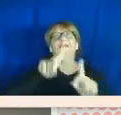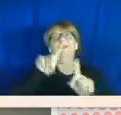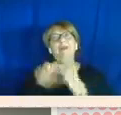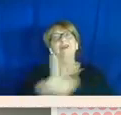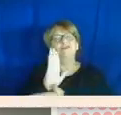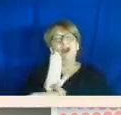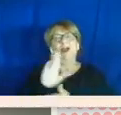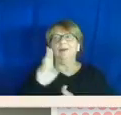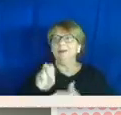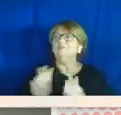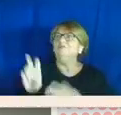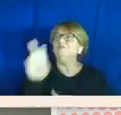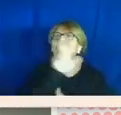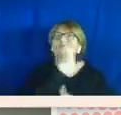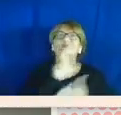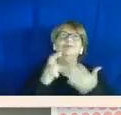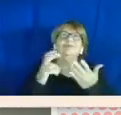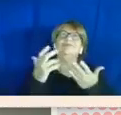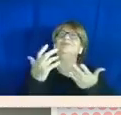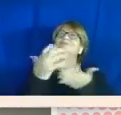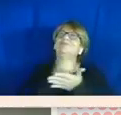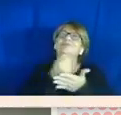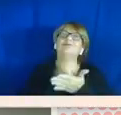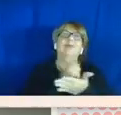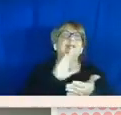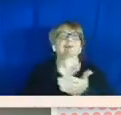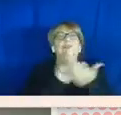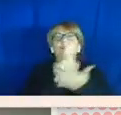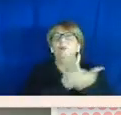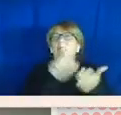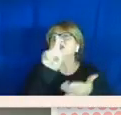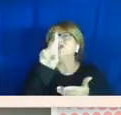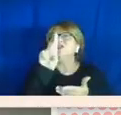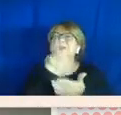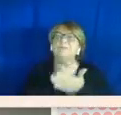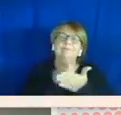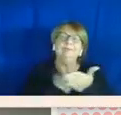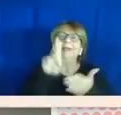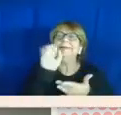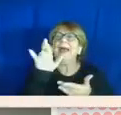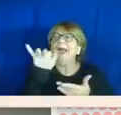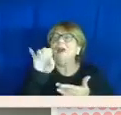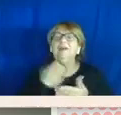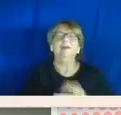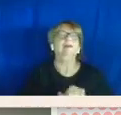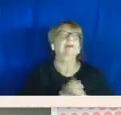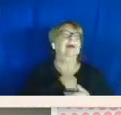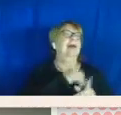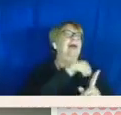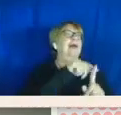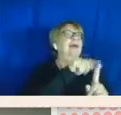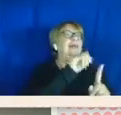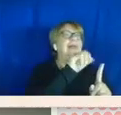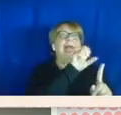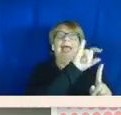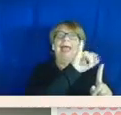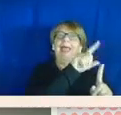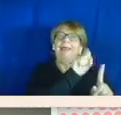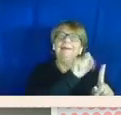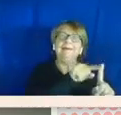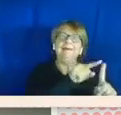collecting discrimination diaries. We had the AIDS Commission report about the issues from